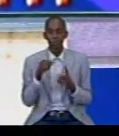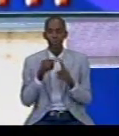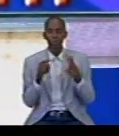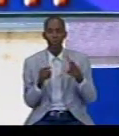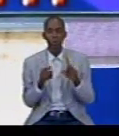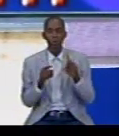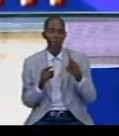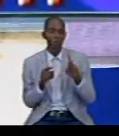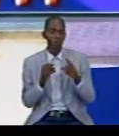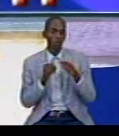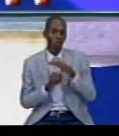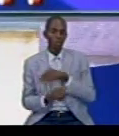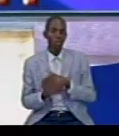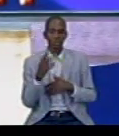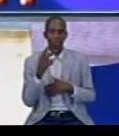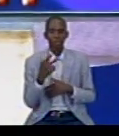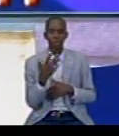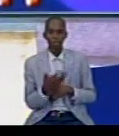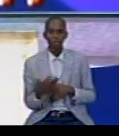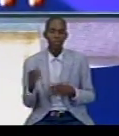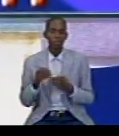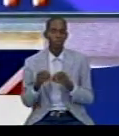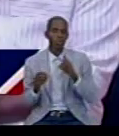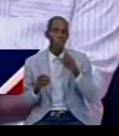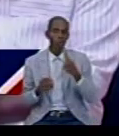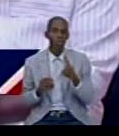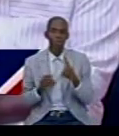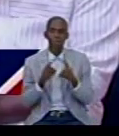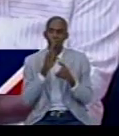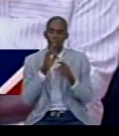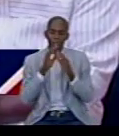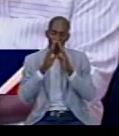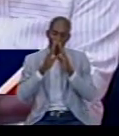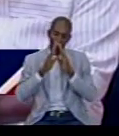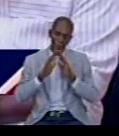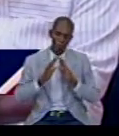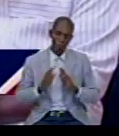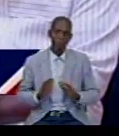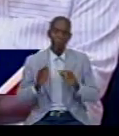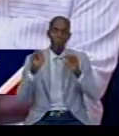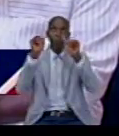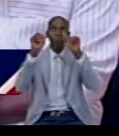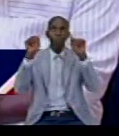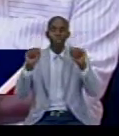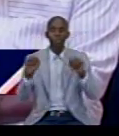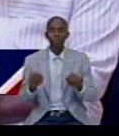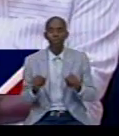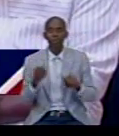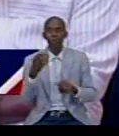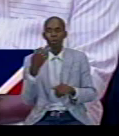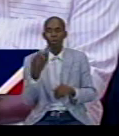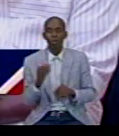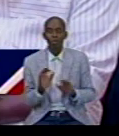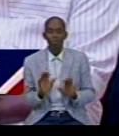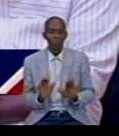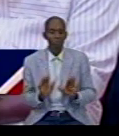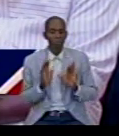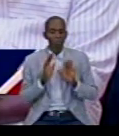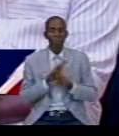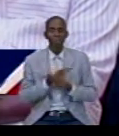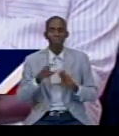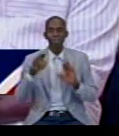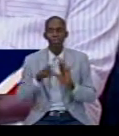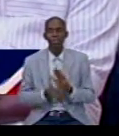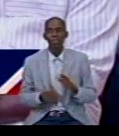We're looking at number one, calm posture of fearlessness despite the